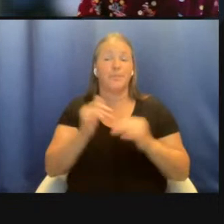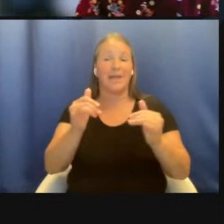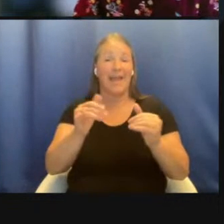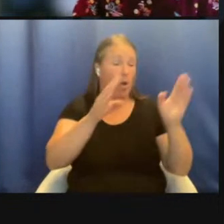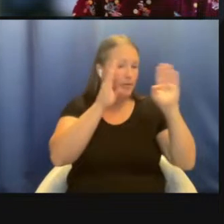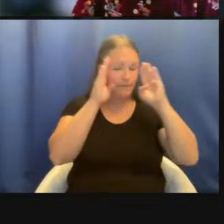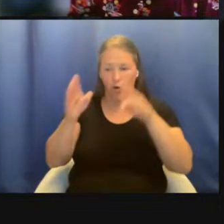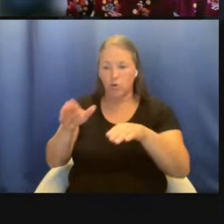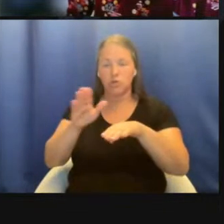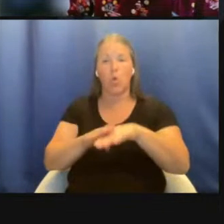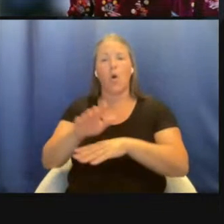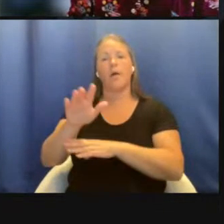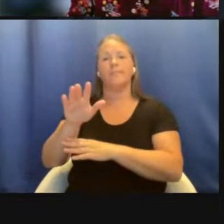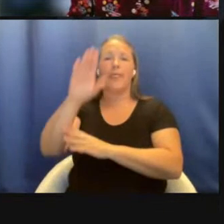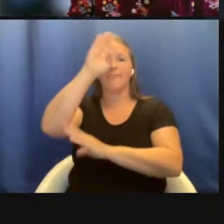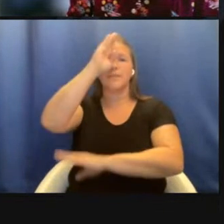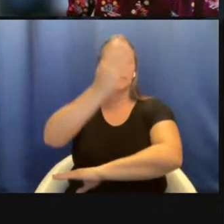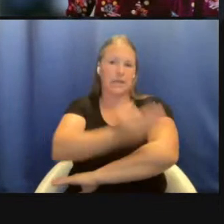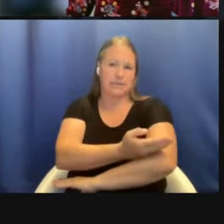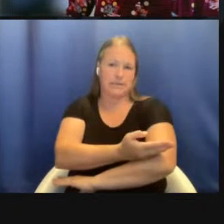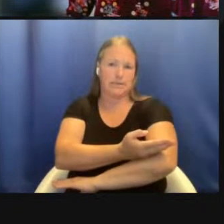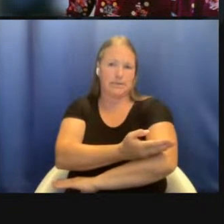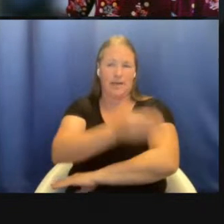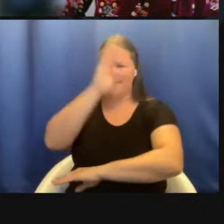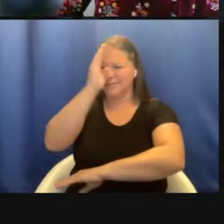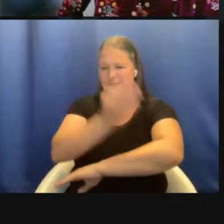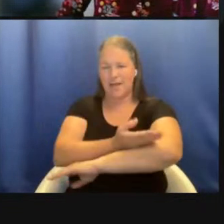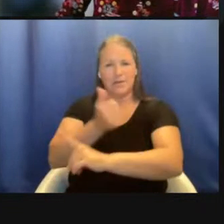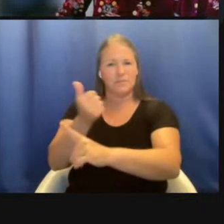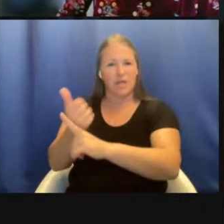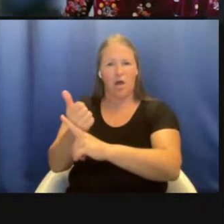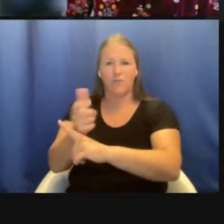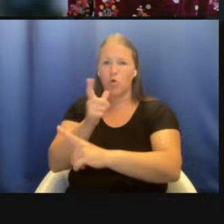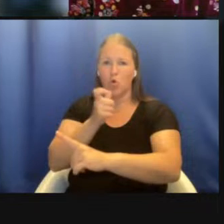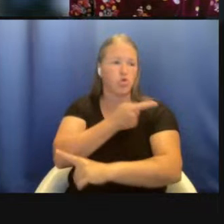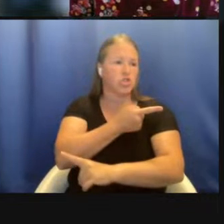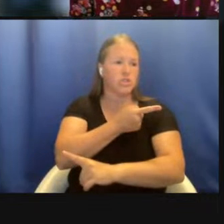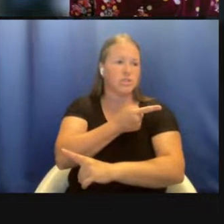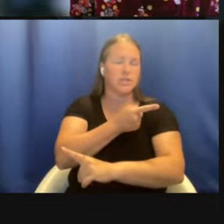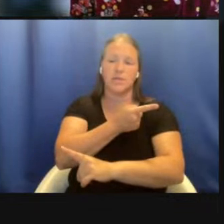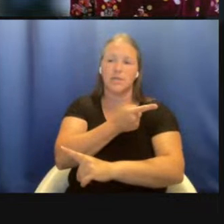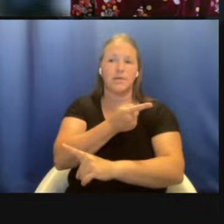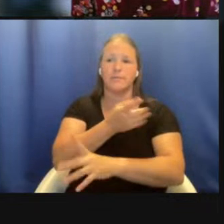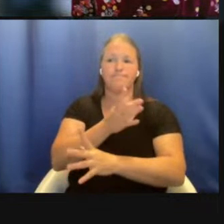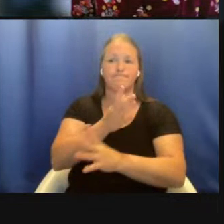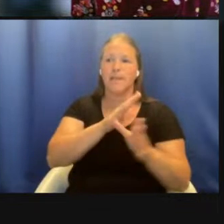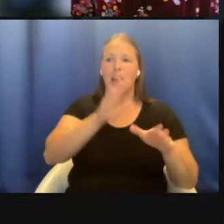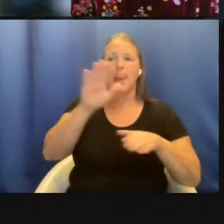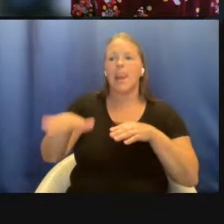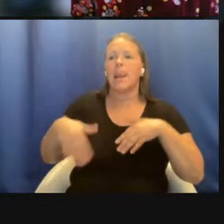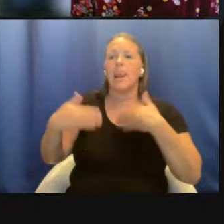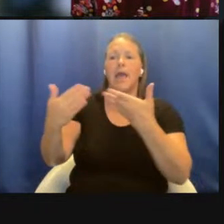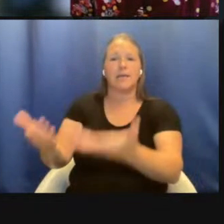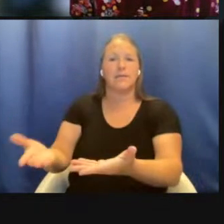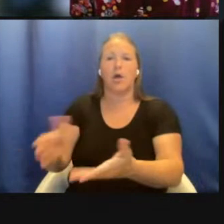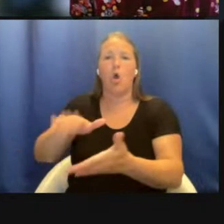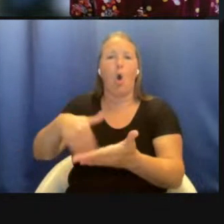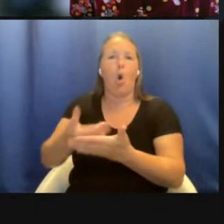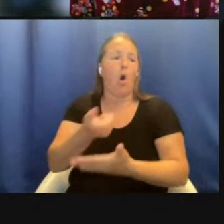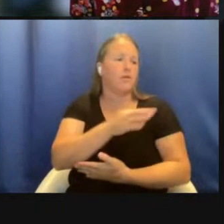son who she puts all her hopes in. Her son, Jerôme Napoléon